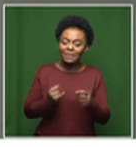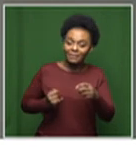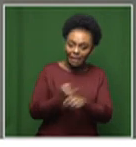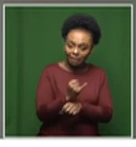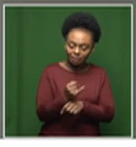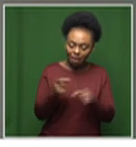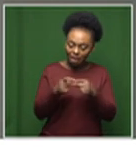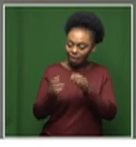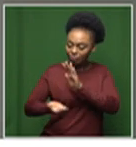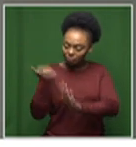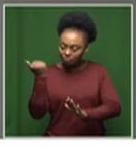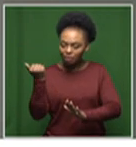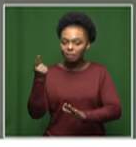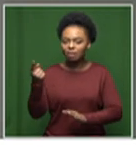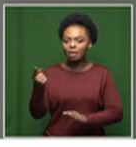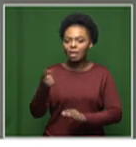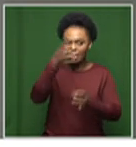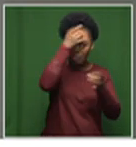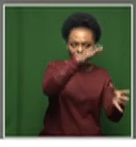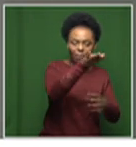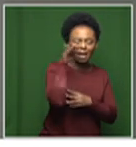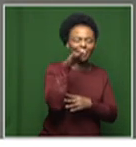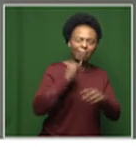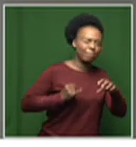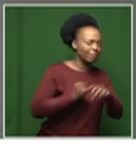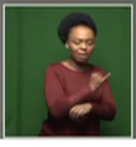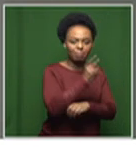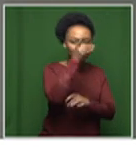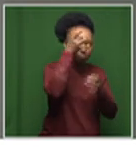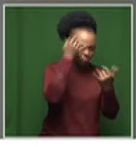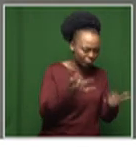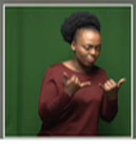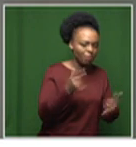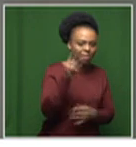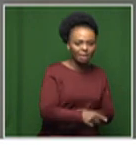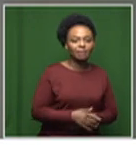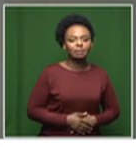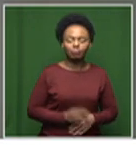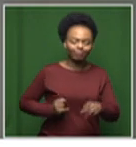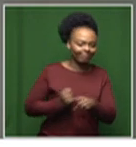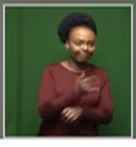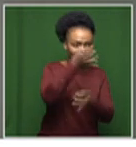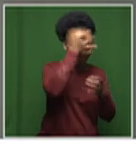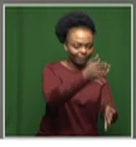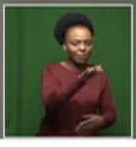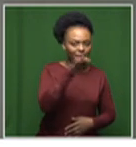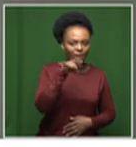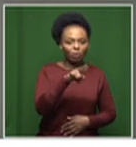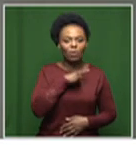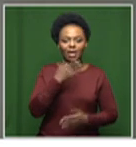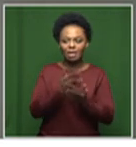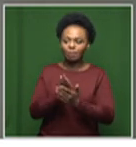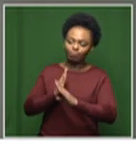card is stolen, they must inform their bank or their MNO to immediately block that. Another layer of protection here is to ensure